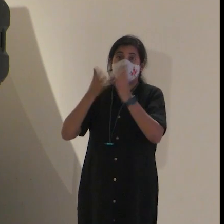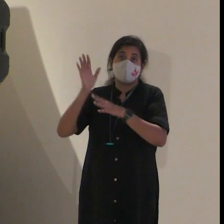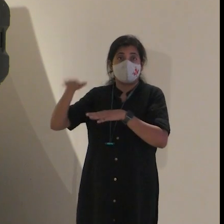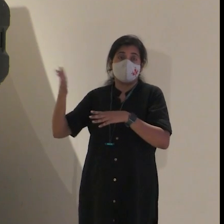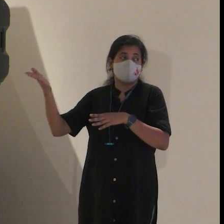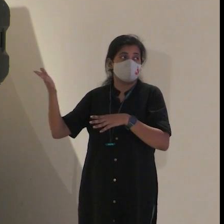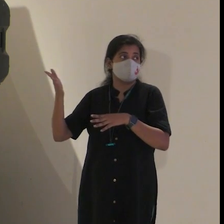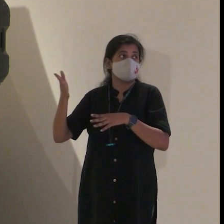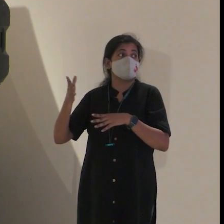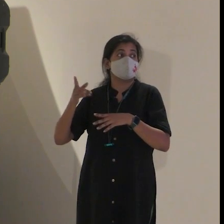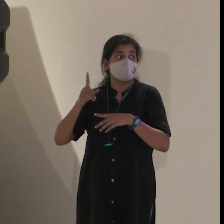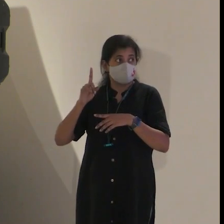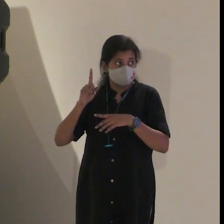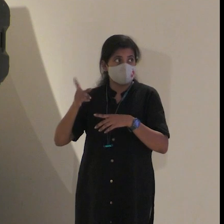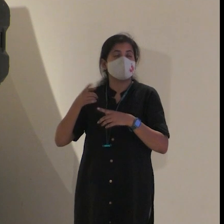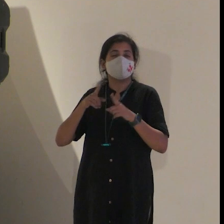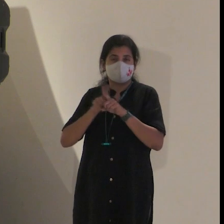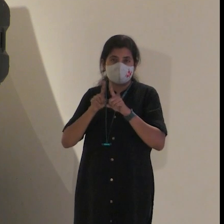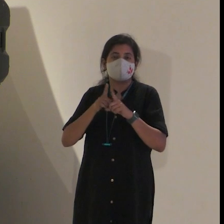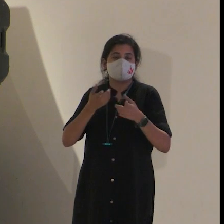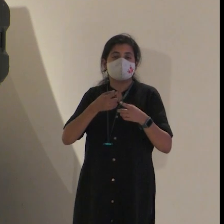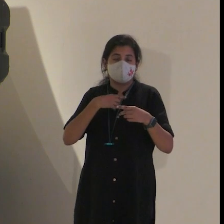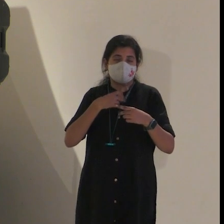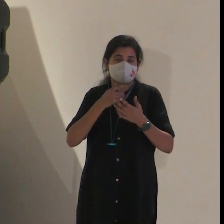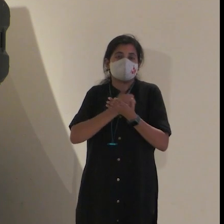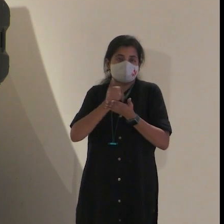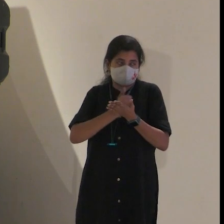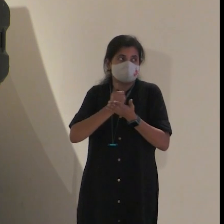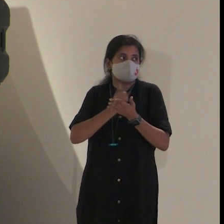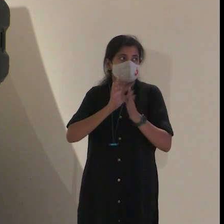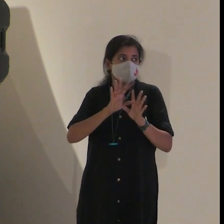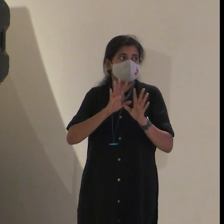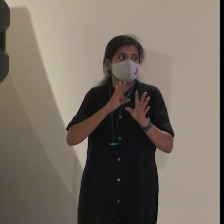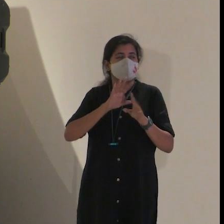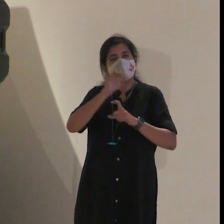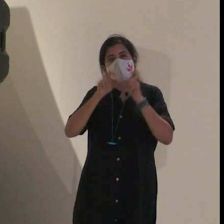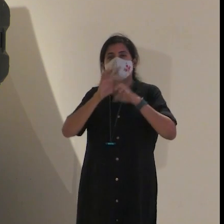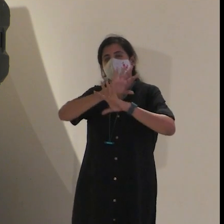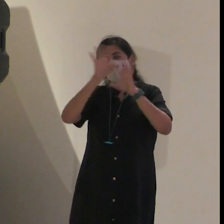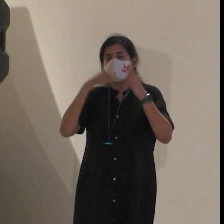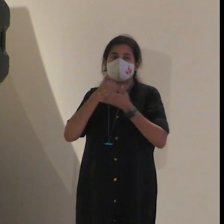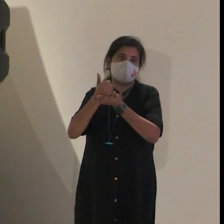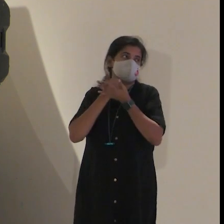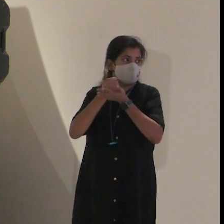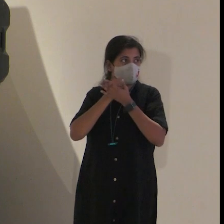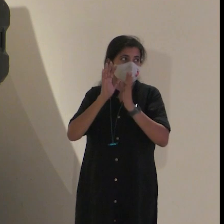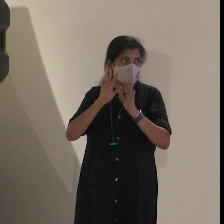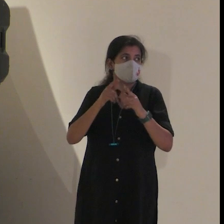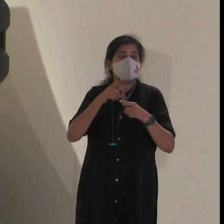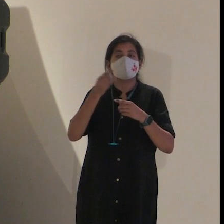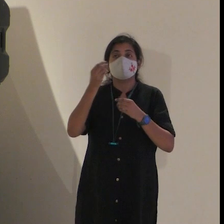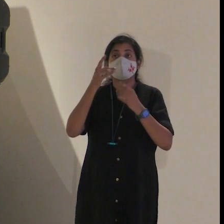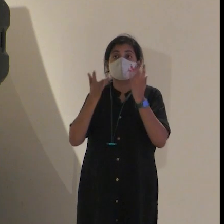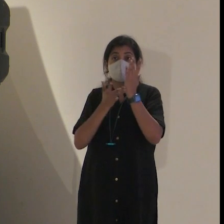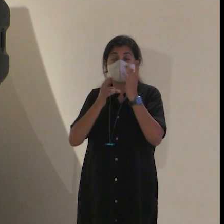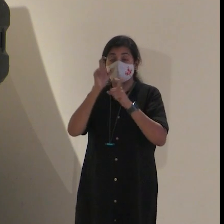dream is to now work towards setting up a conservation laboratory with their support. You know, we need the experts to come in to help us set it up. So that's